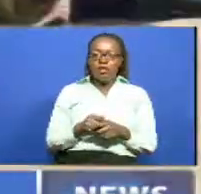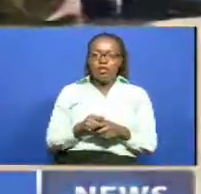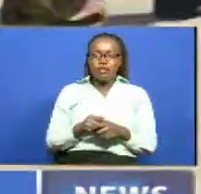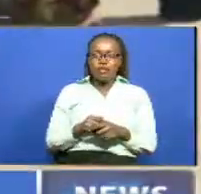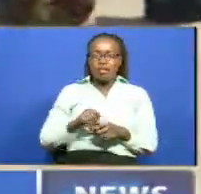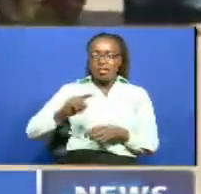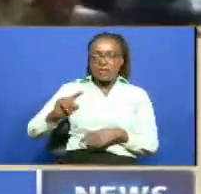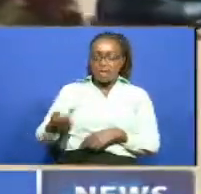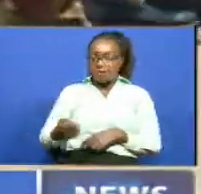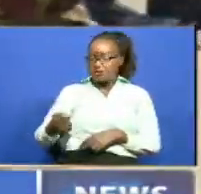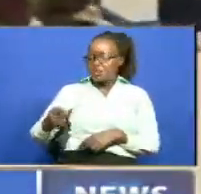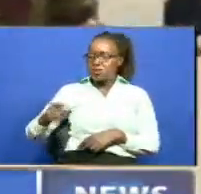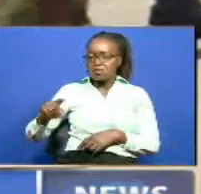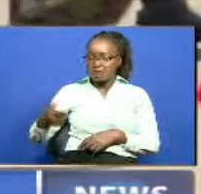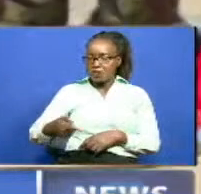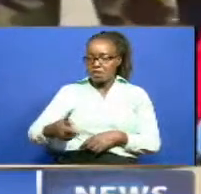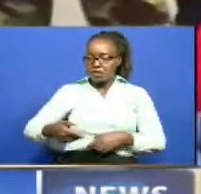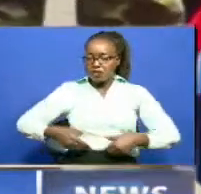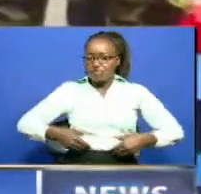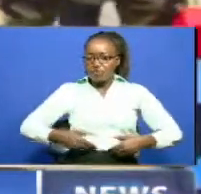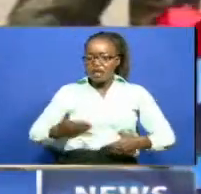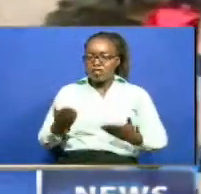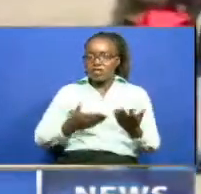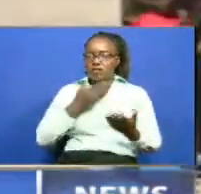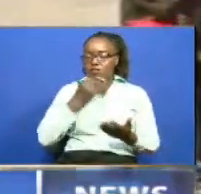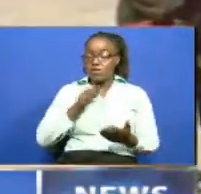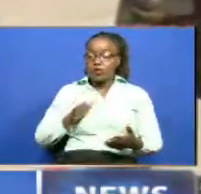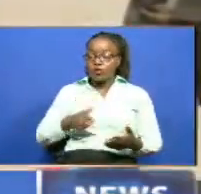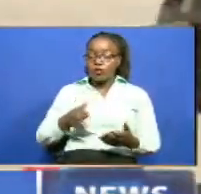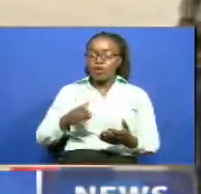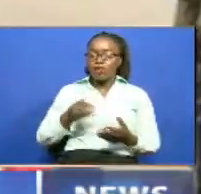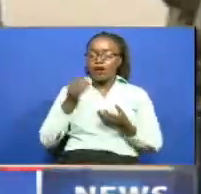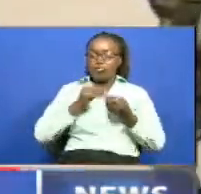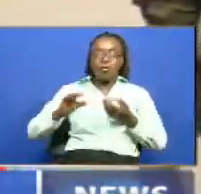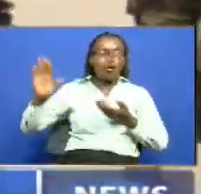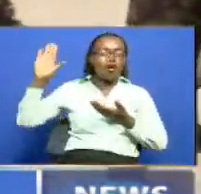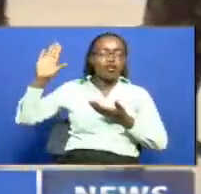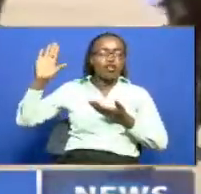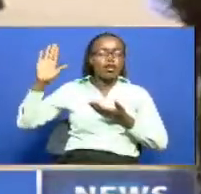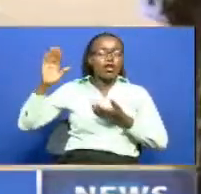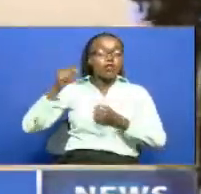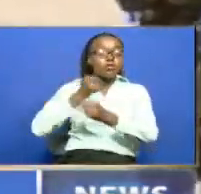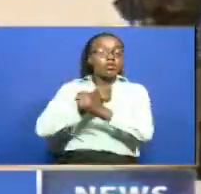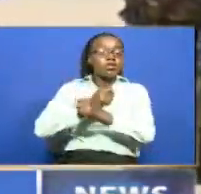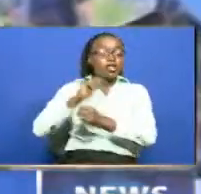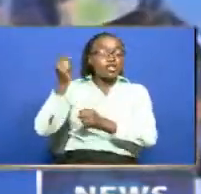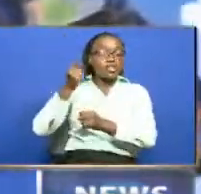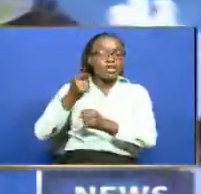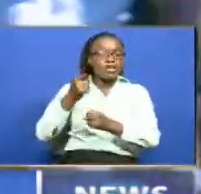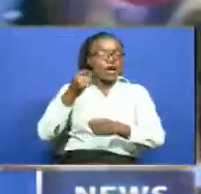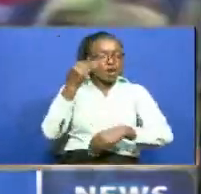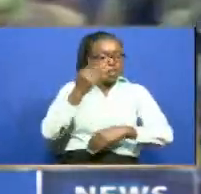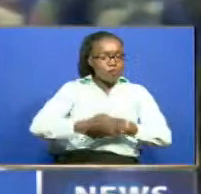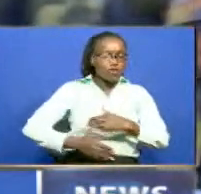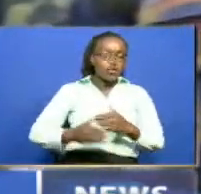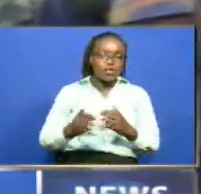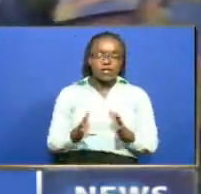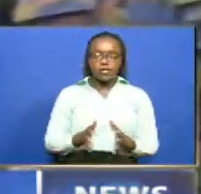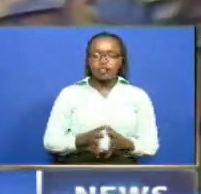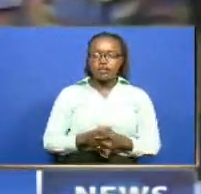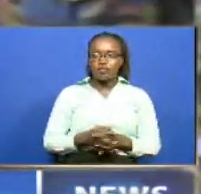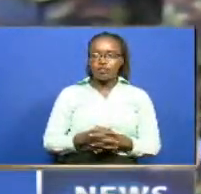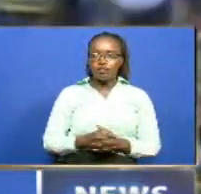Thousands of young servicemen and women on Thursday took an oath to guard and defend Kenya's territorial borders.